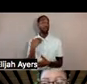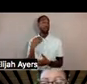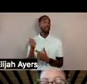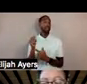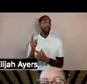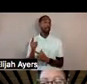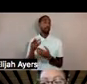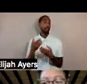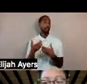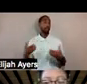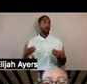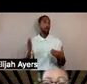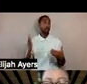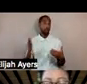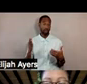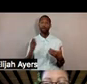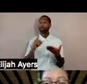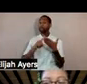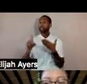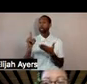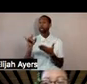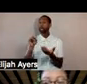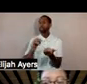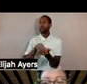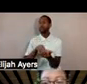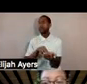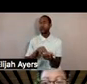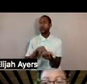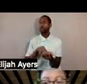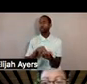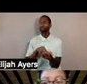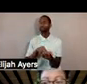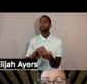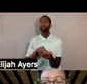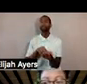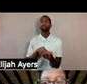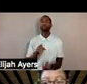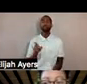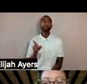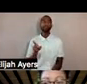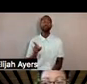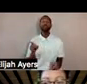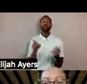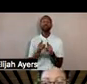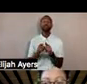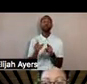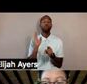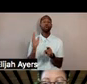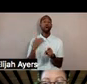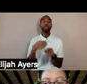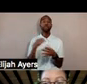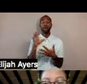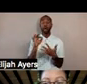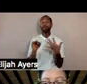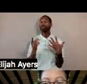breakout to check in with each other at the beginning of the session. And you will also have the option